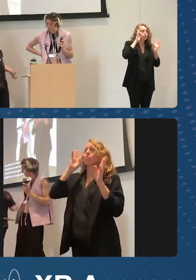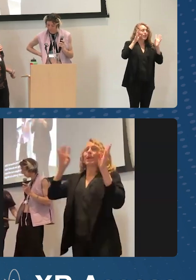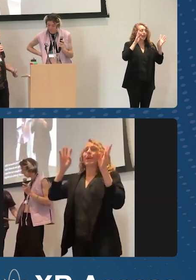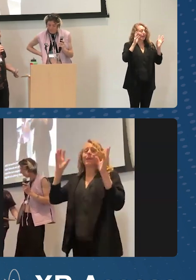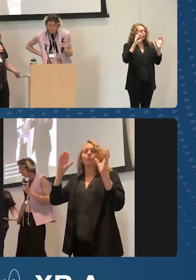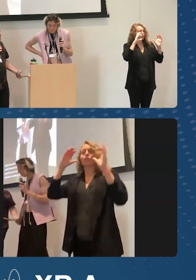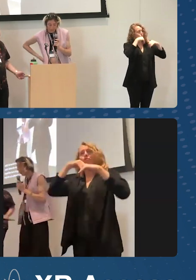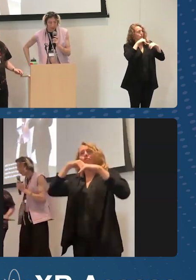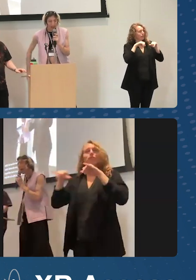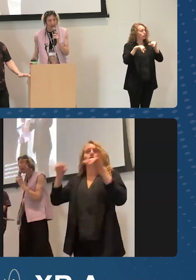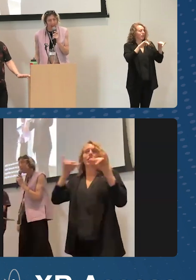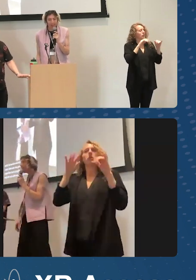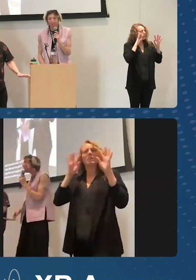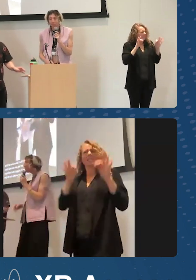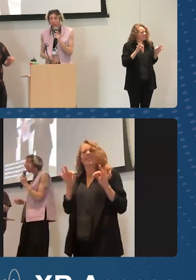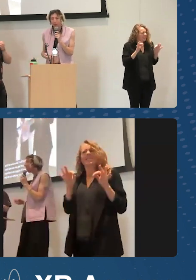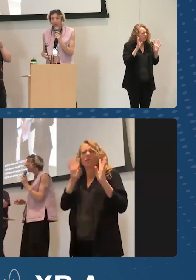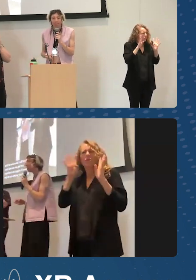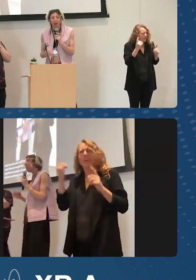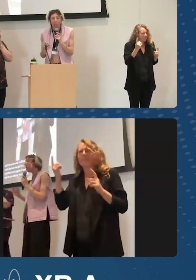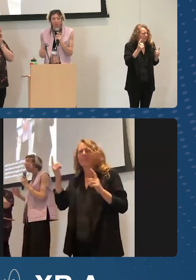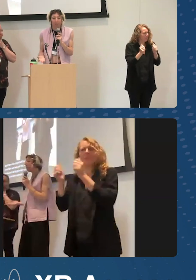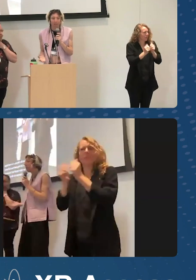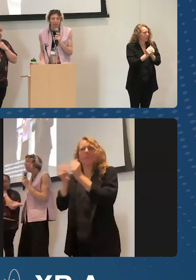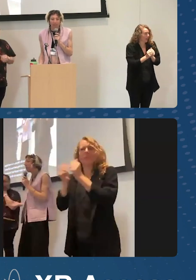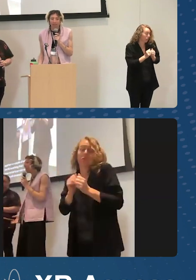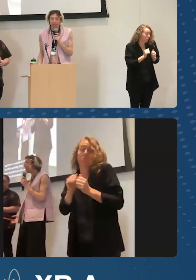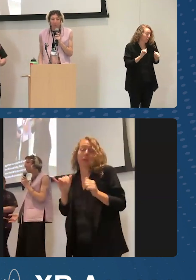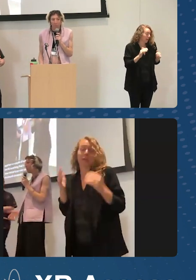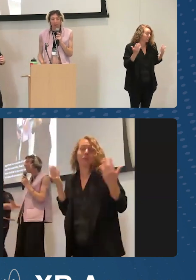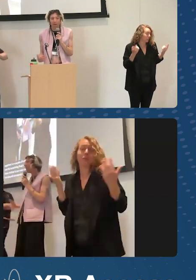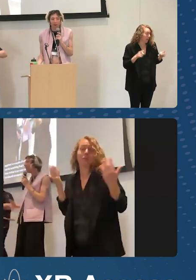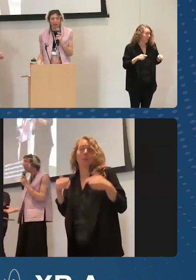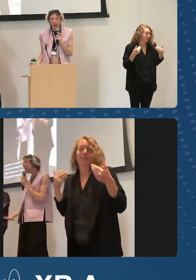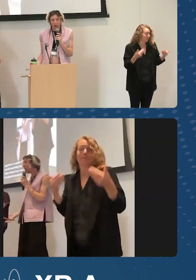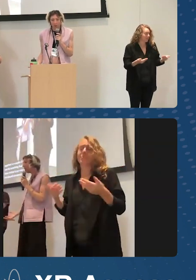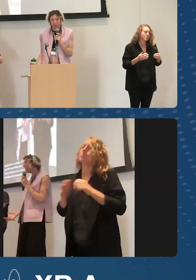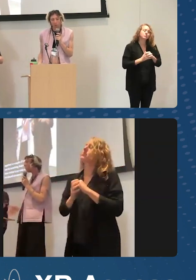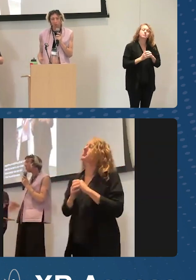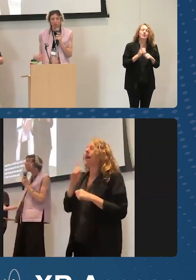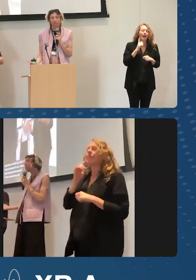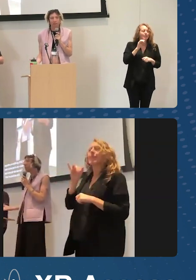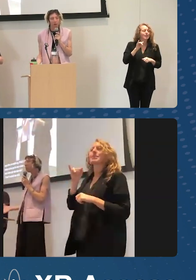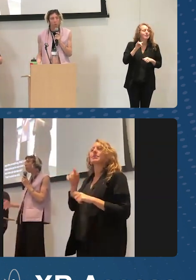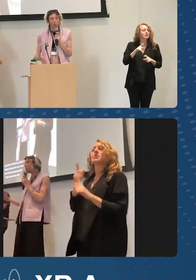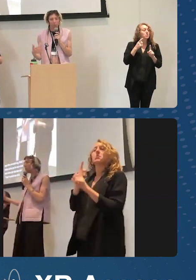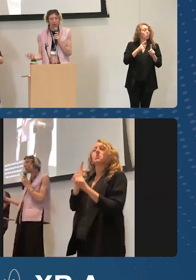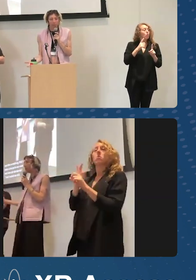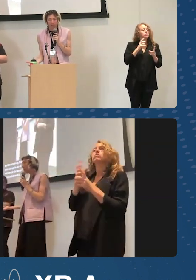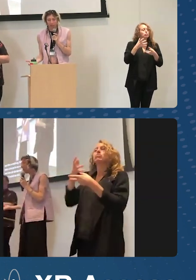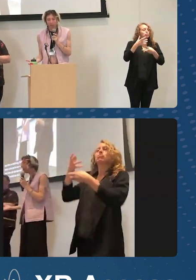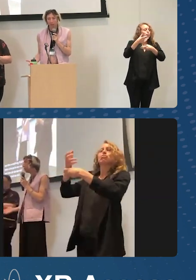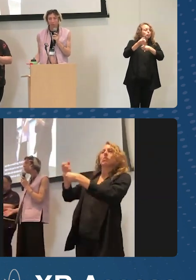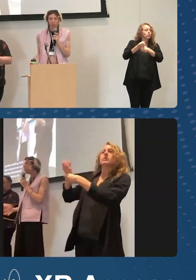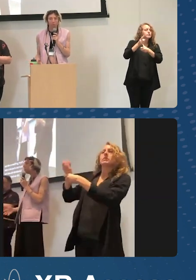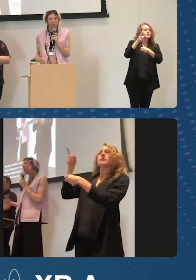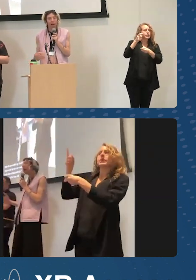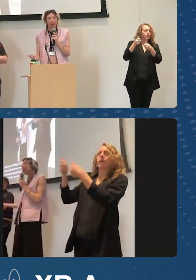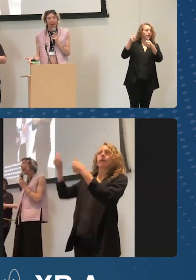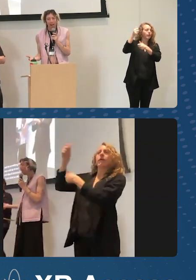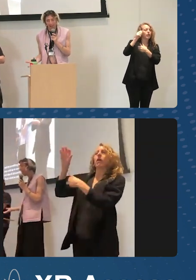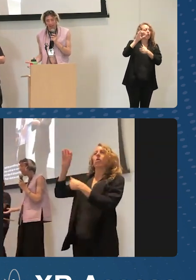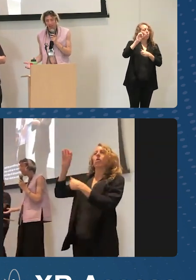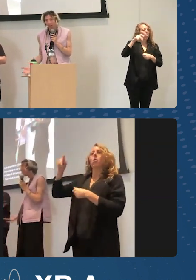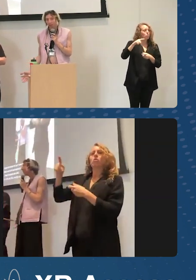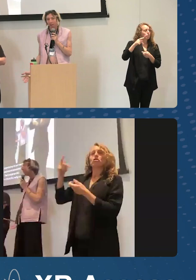what we did. And I think this really is an object lesson in the precarity of trusting a corporation to